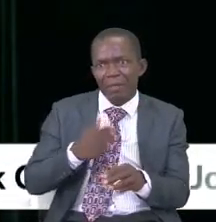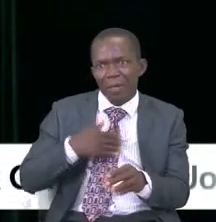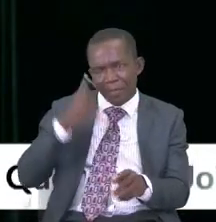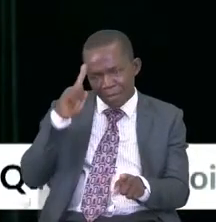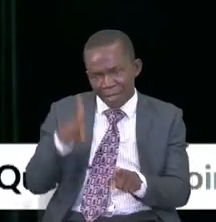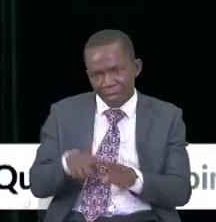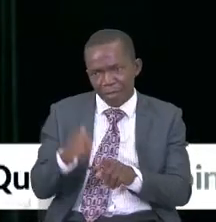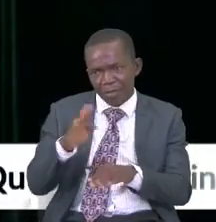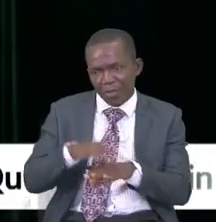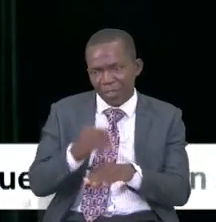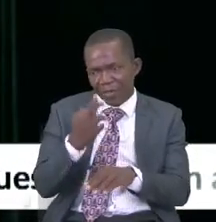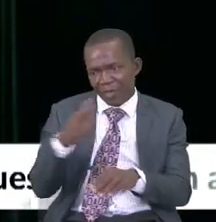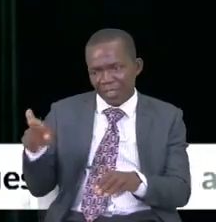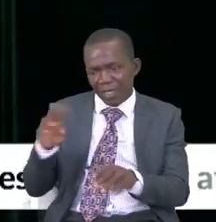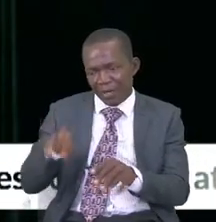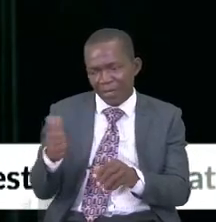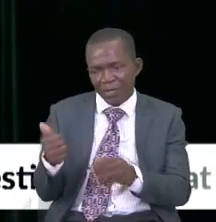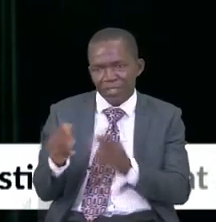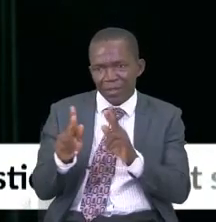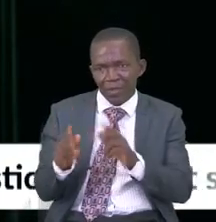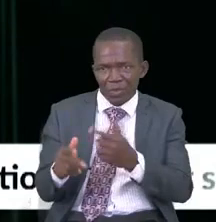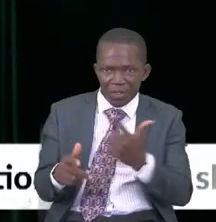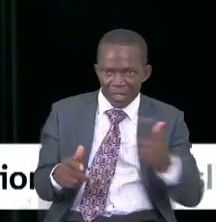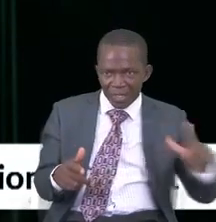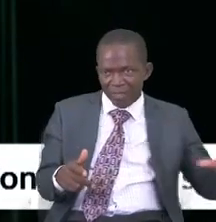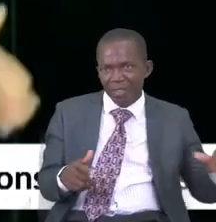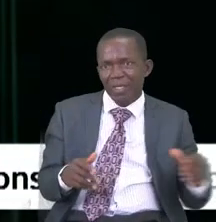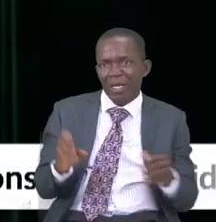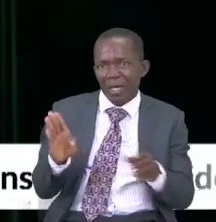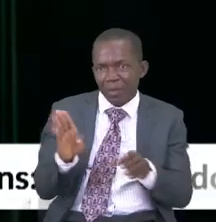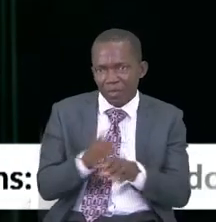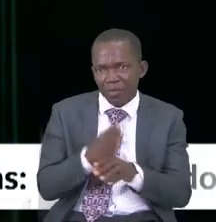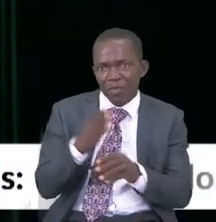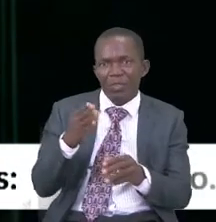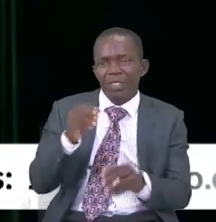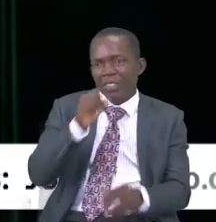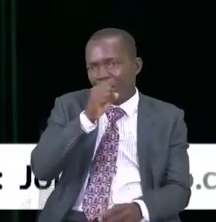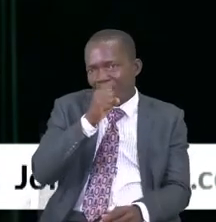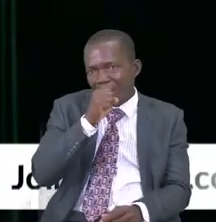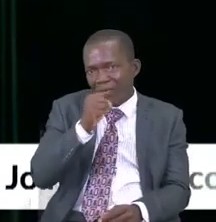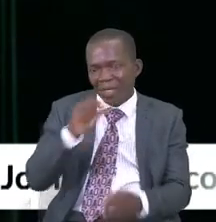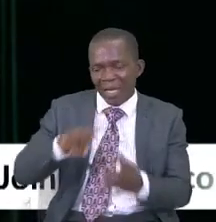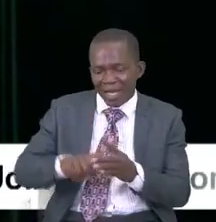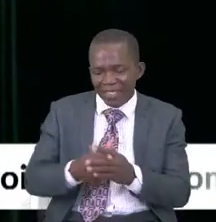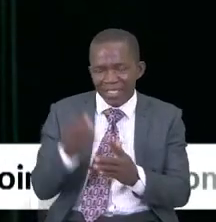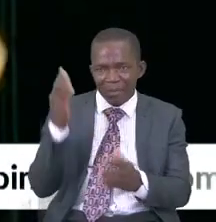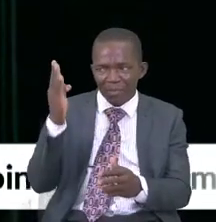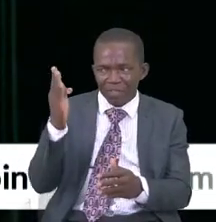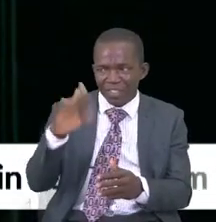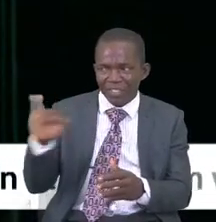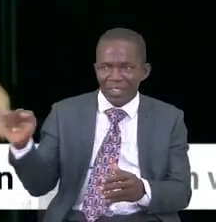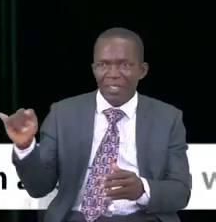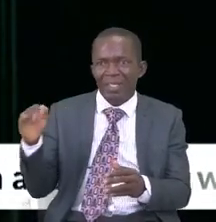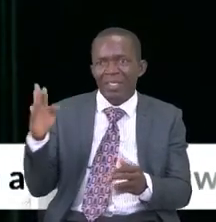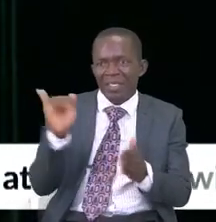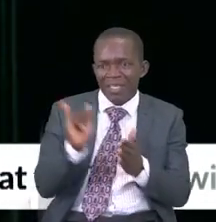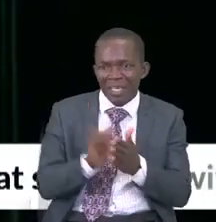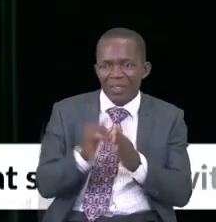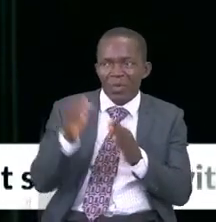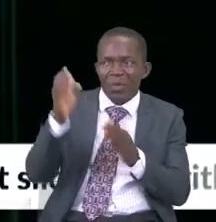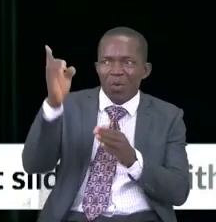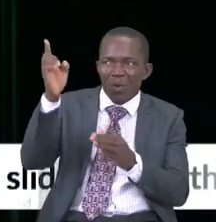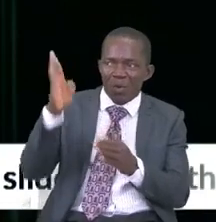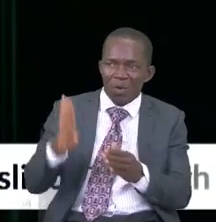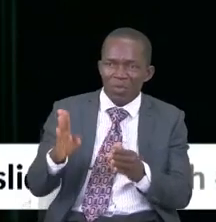right, and we got into the field, and he took up the megaphone. He began to preach. But God so loved the world that he gave